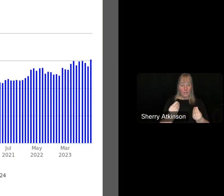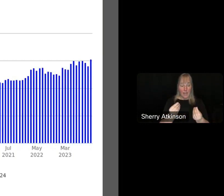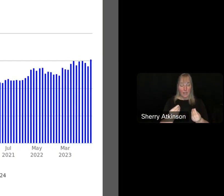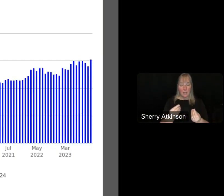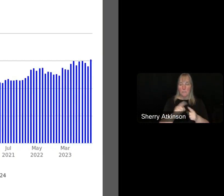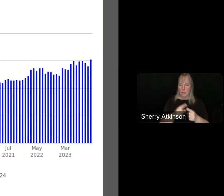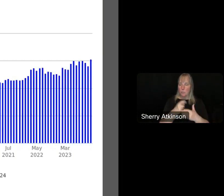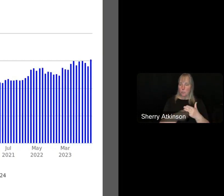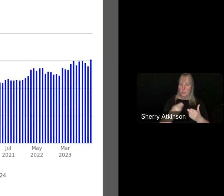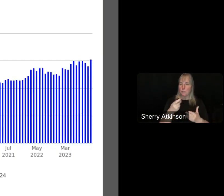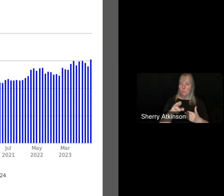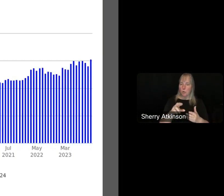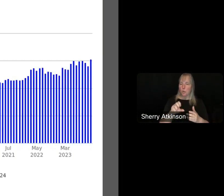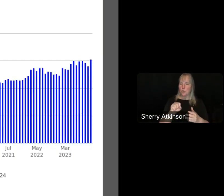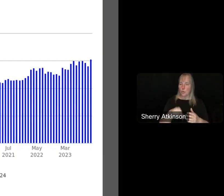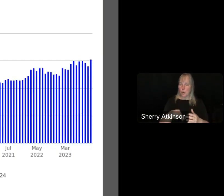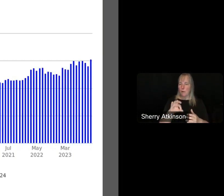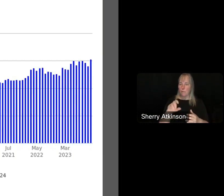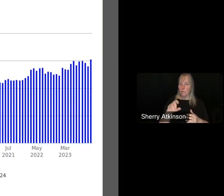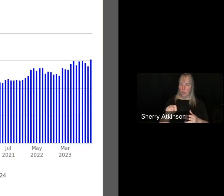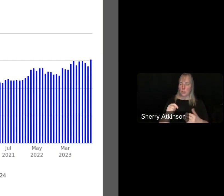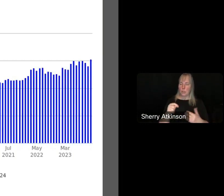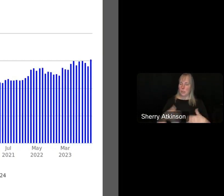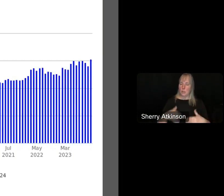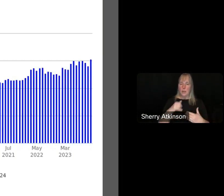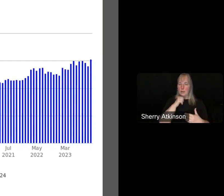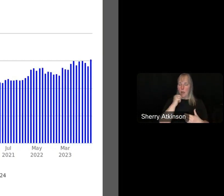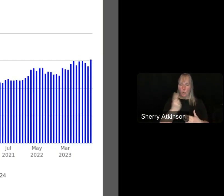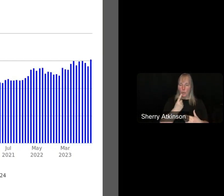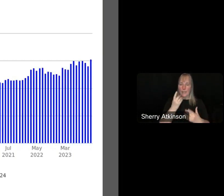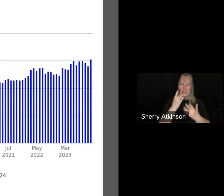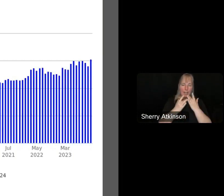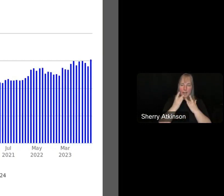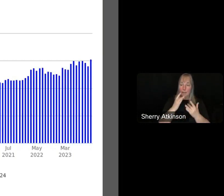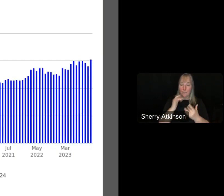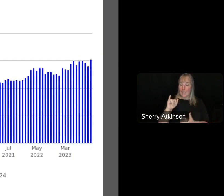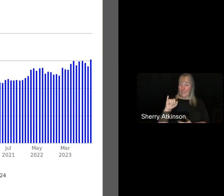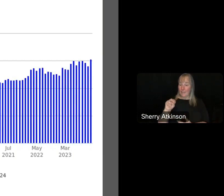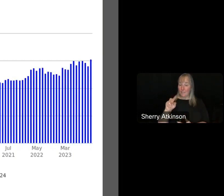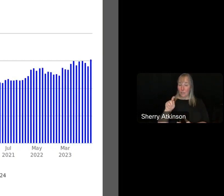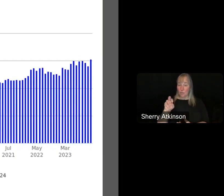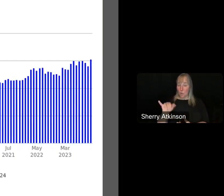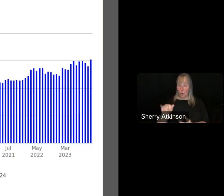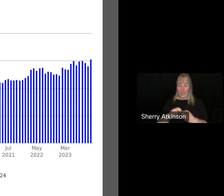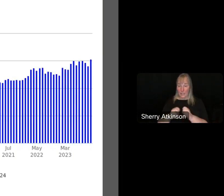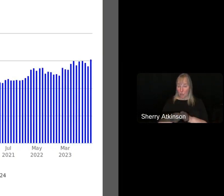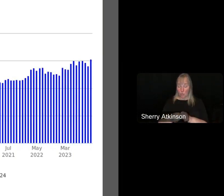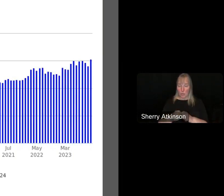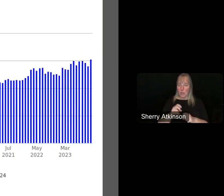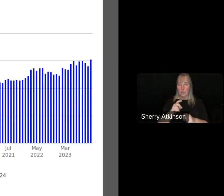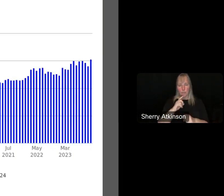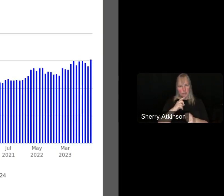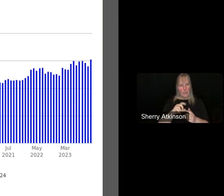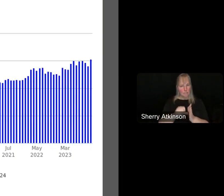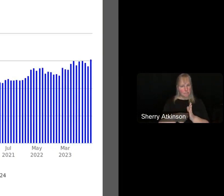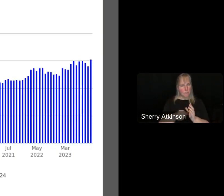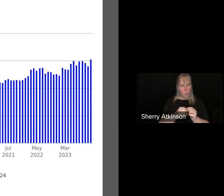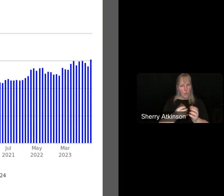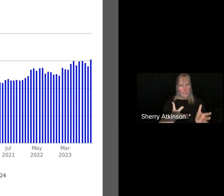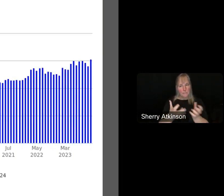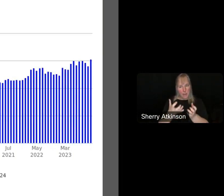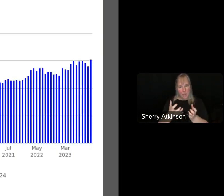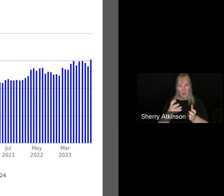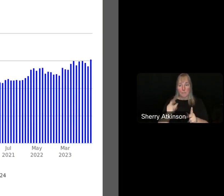square foot is really, it's not only a lack of inventory issue, but it's just a demand issue. People are willing to